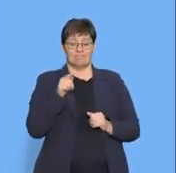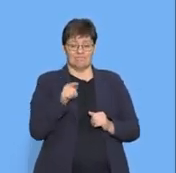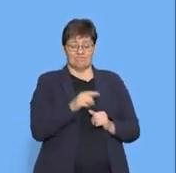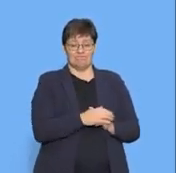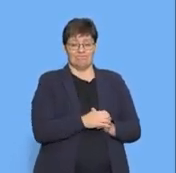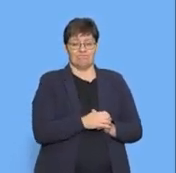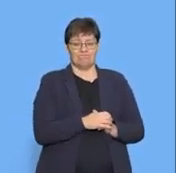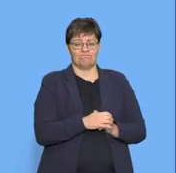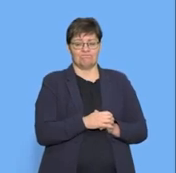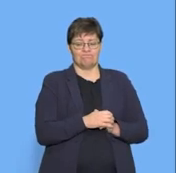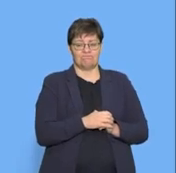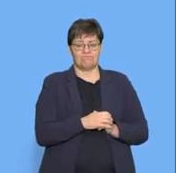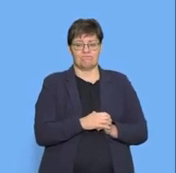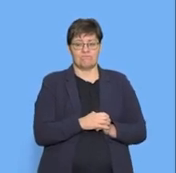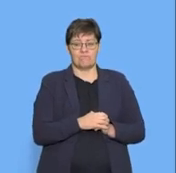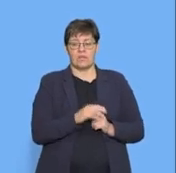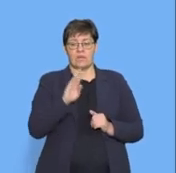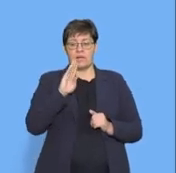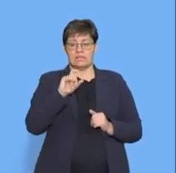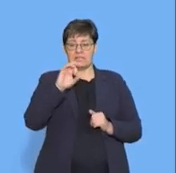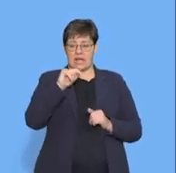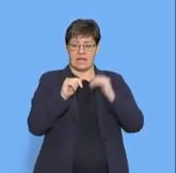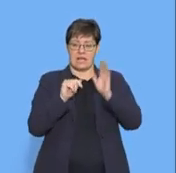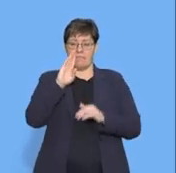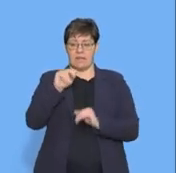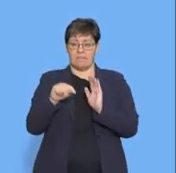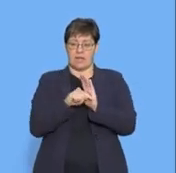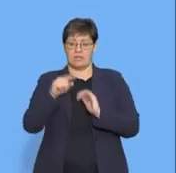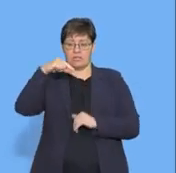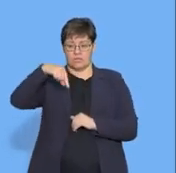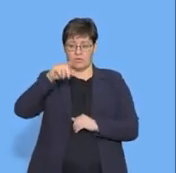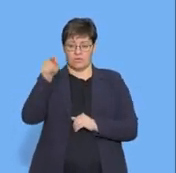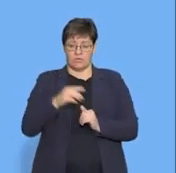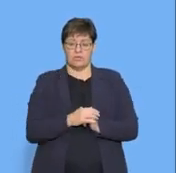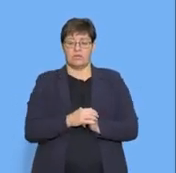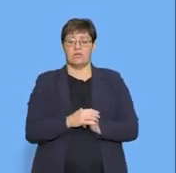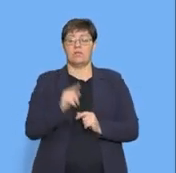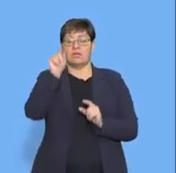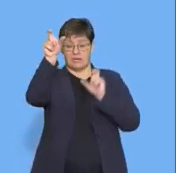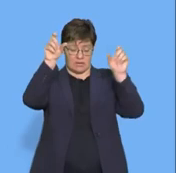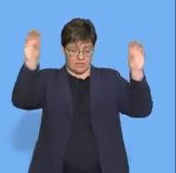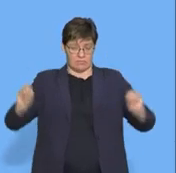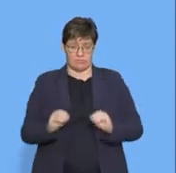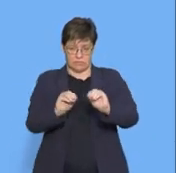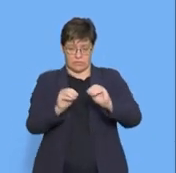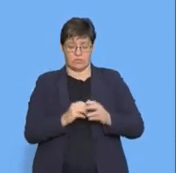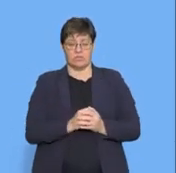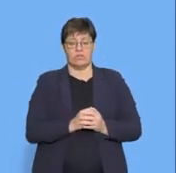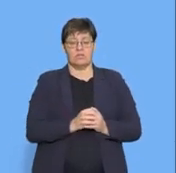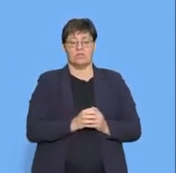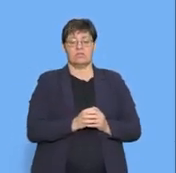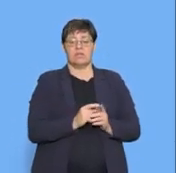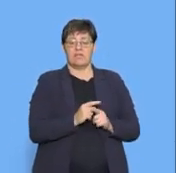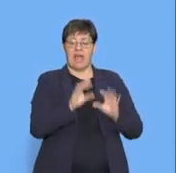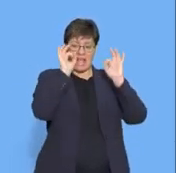that V pattern. Okay, now we're going to substitute these expressions for BE and that expressions for BD, and we're going to end up